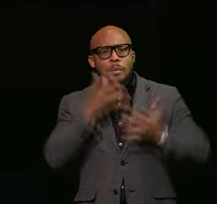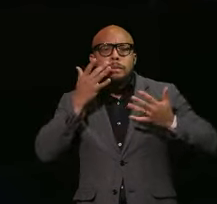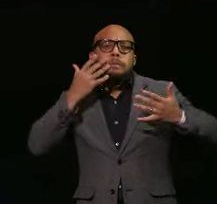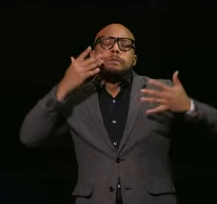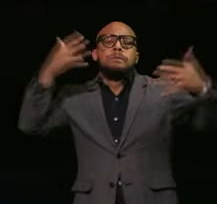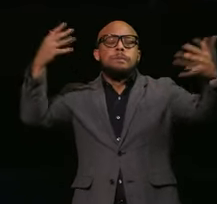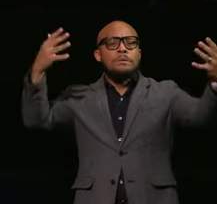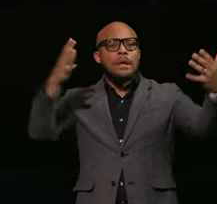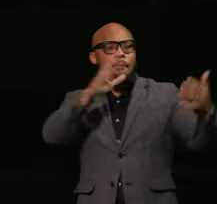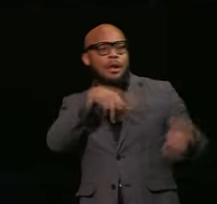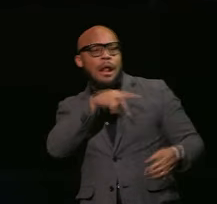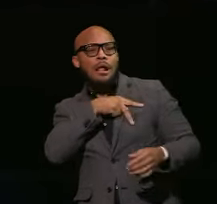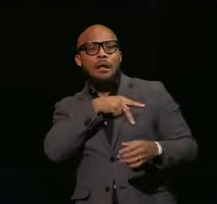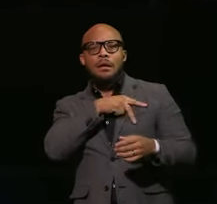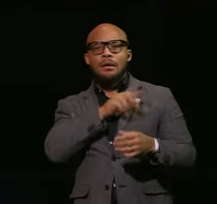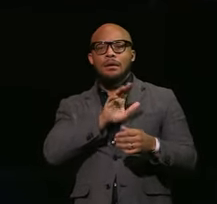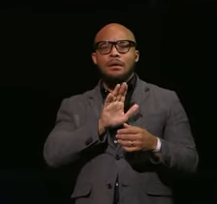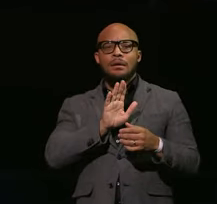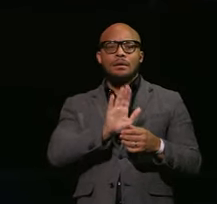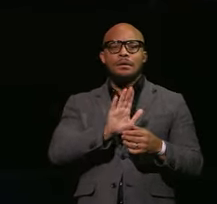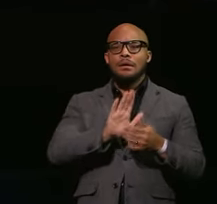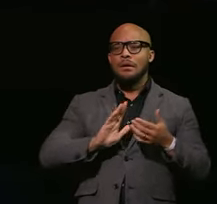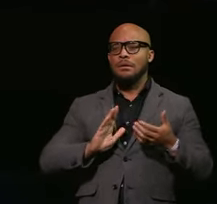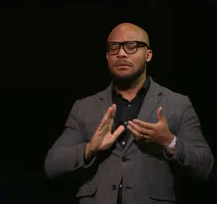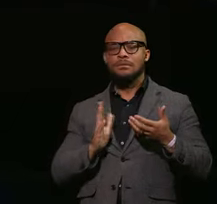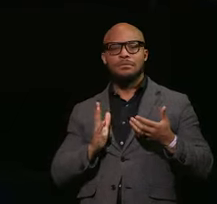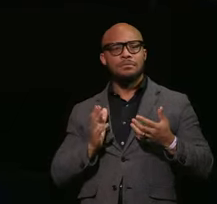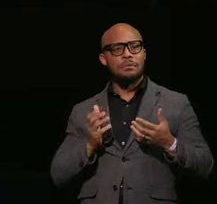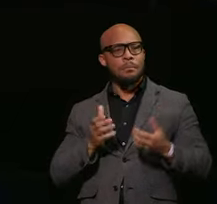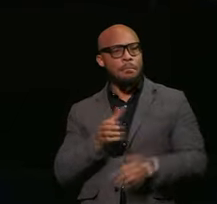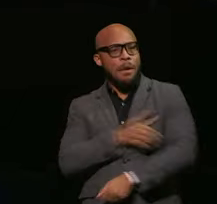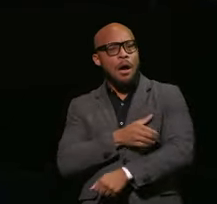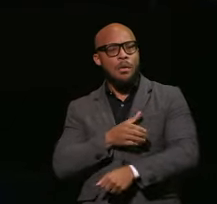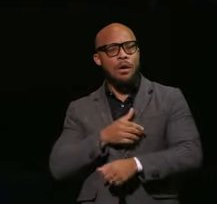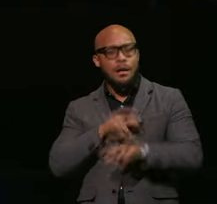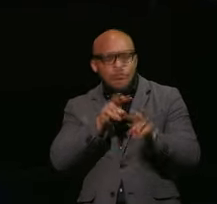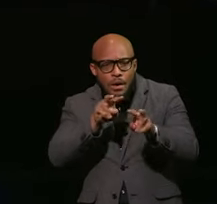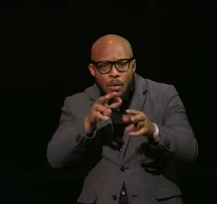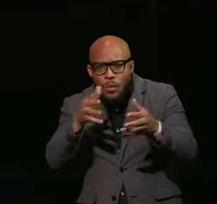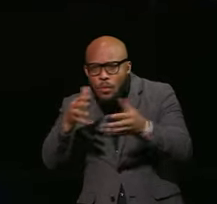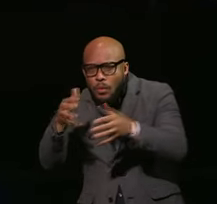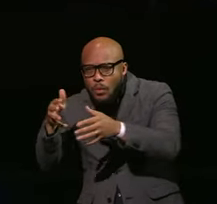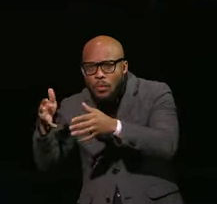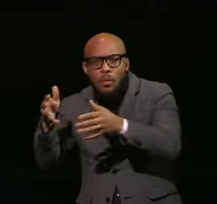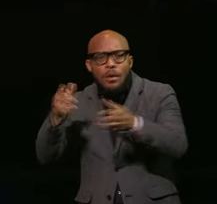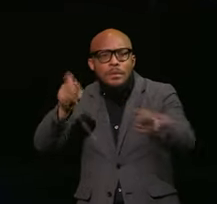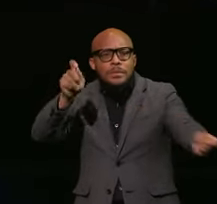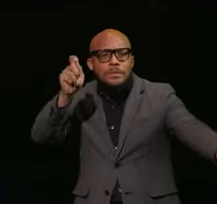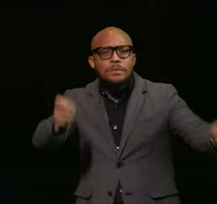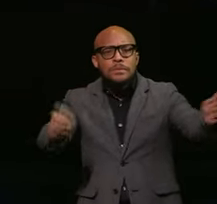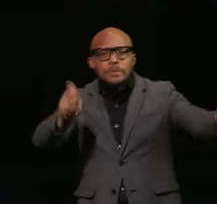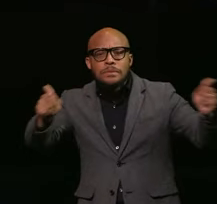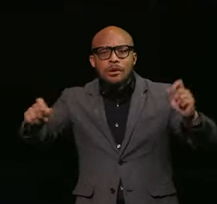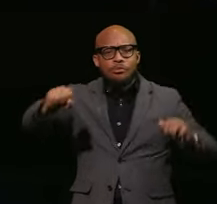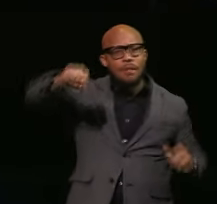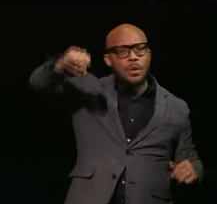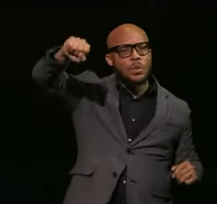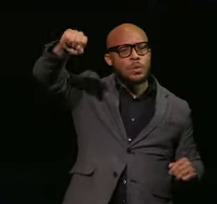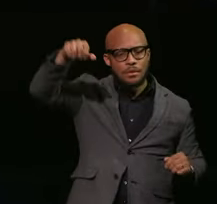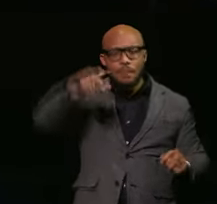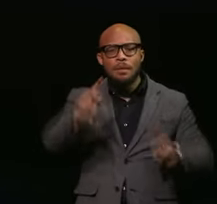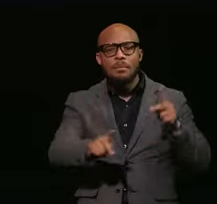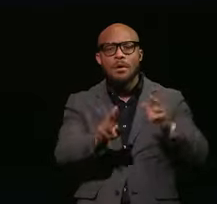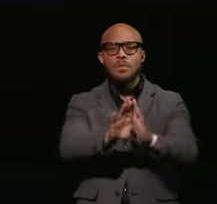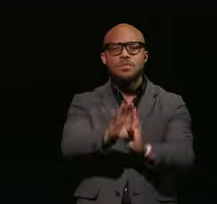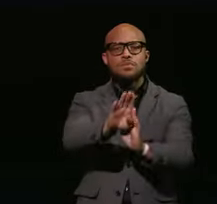was a revolution happening in front of my eyes, the power of the people, and you see the enthusiasm, and you see